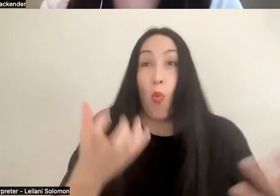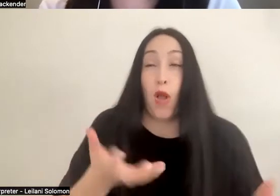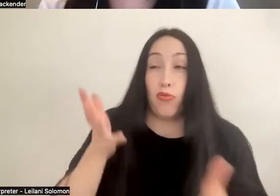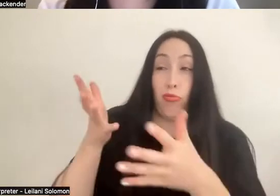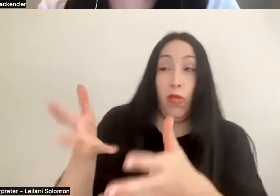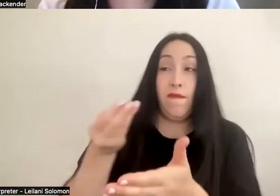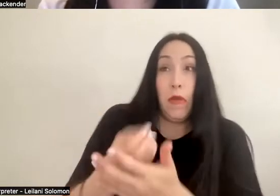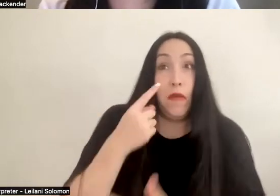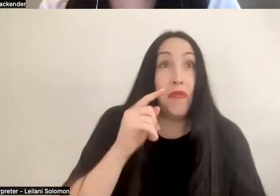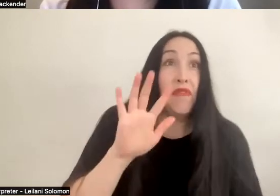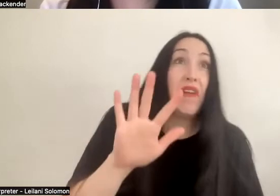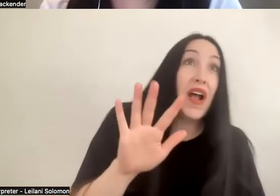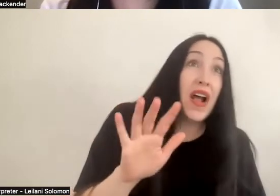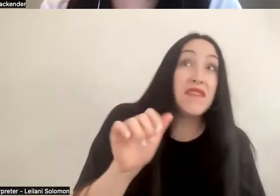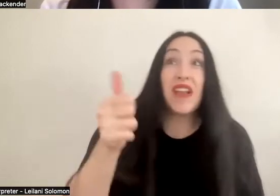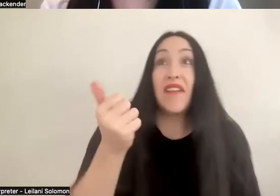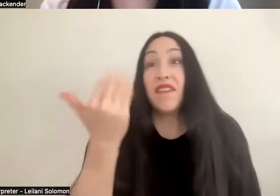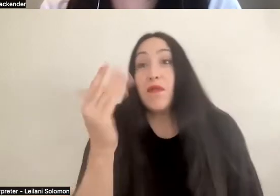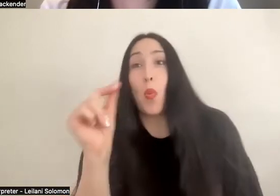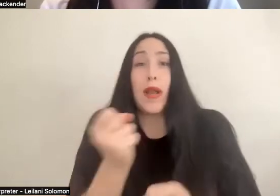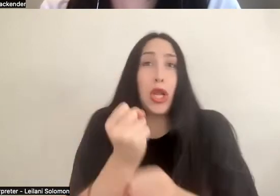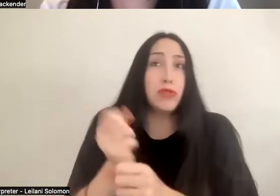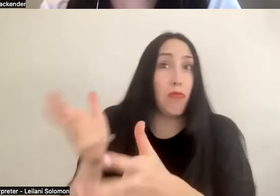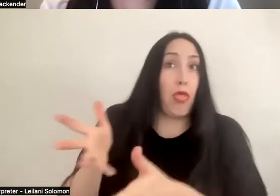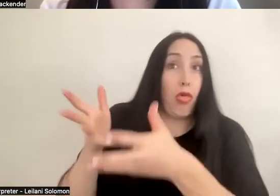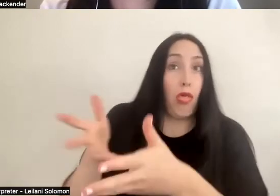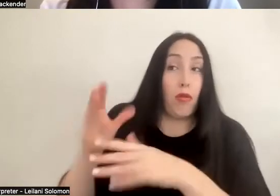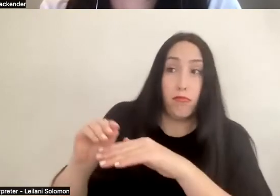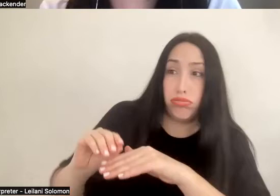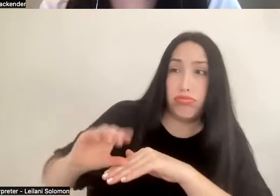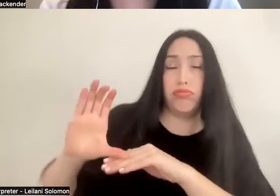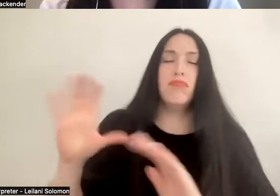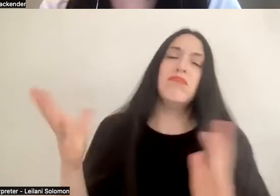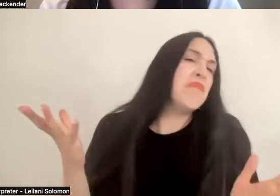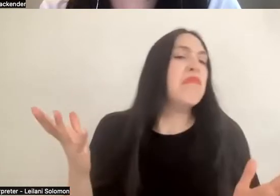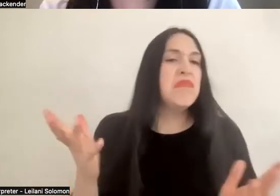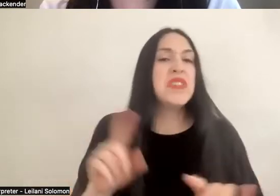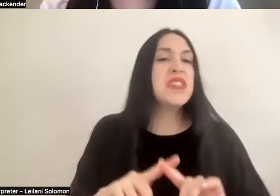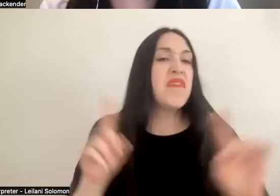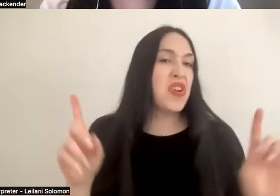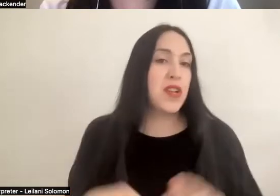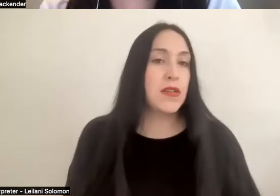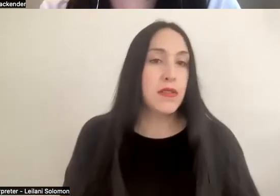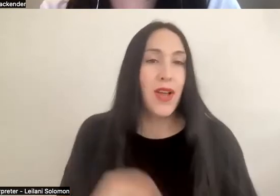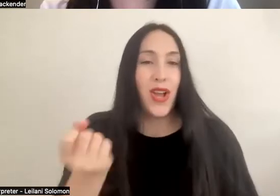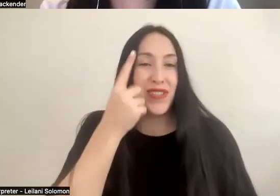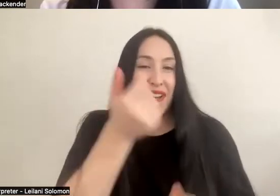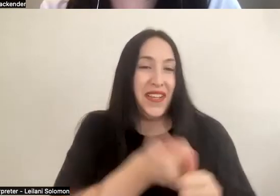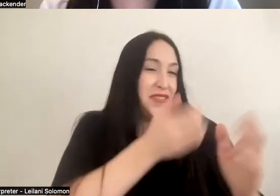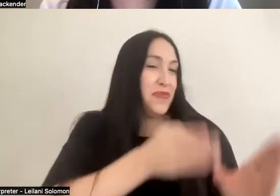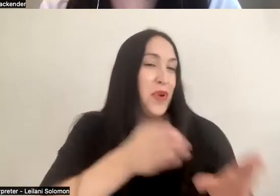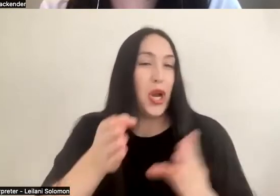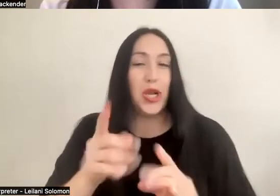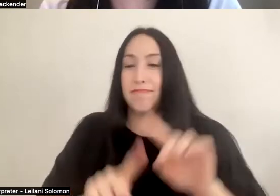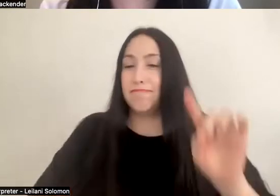20 years, that's a different conversation. And to Keith's point, everybody's unique, everybody is different, and